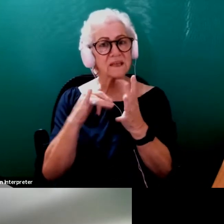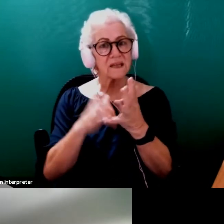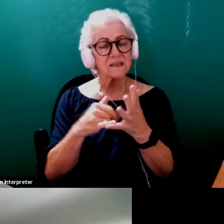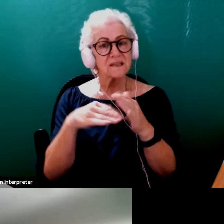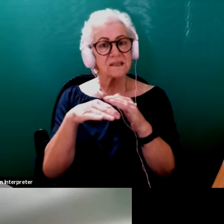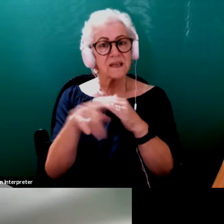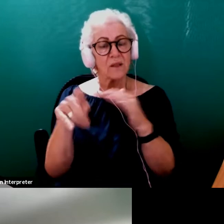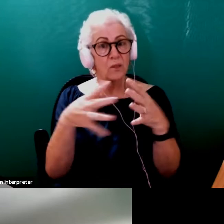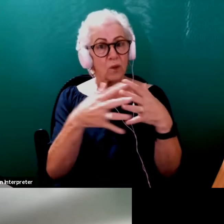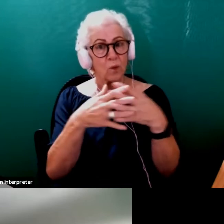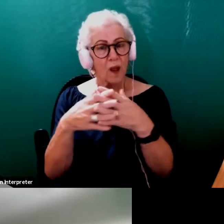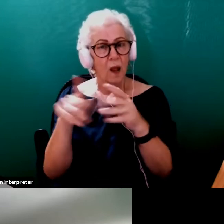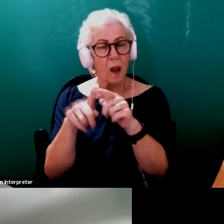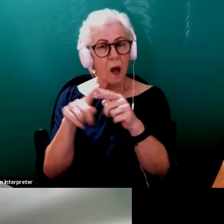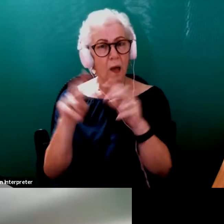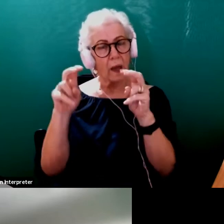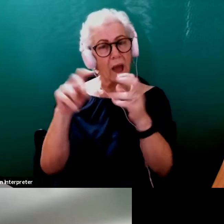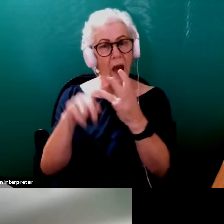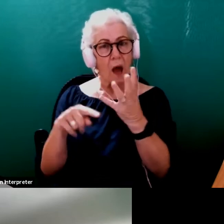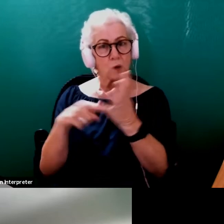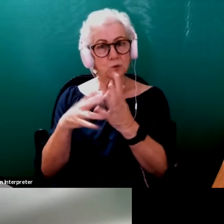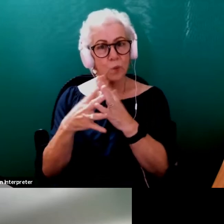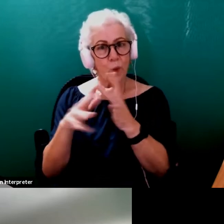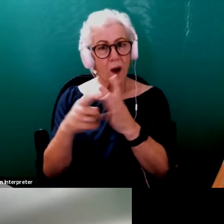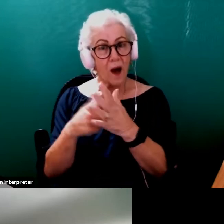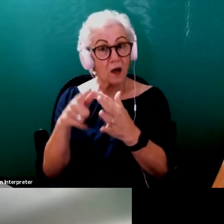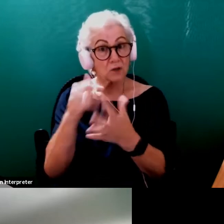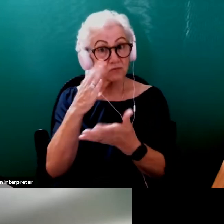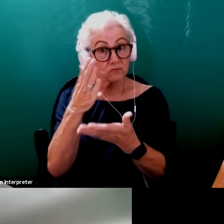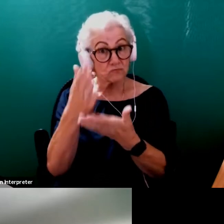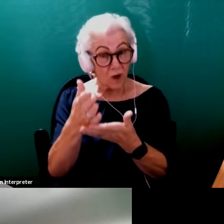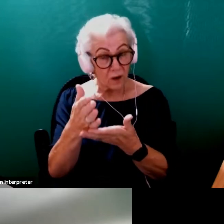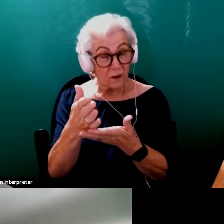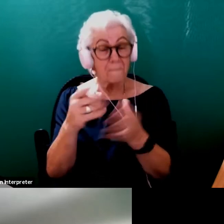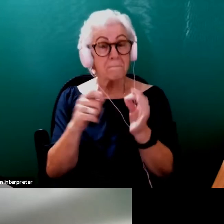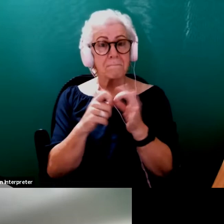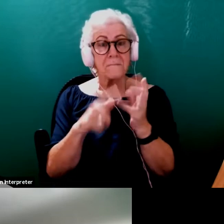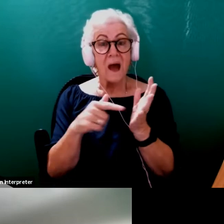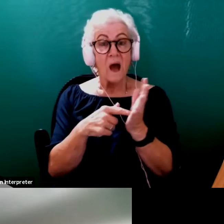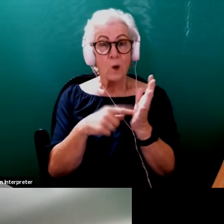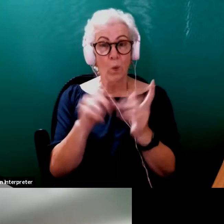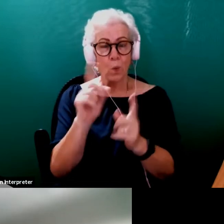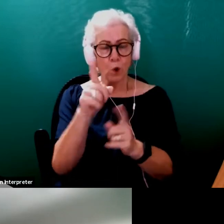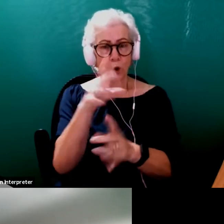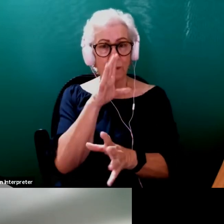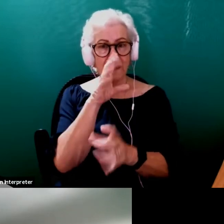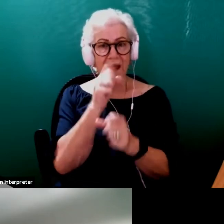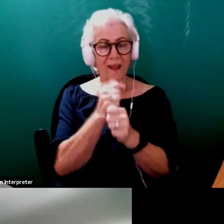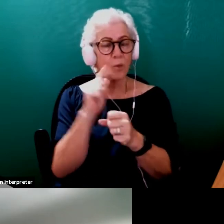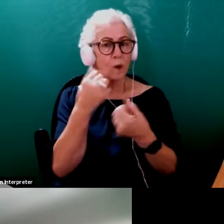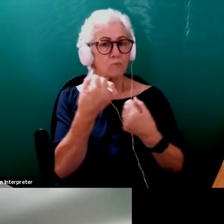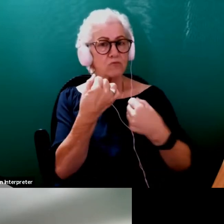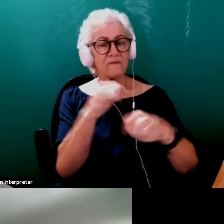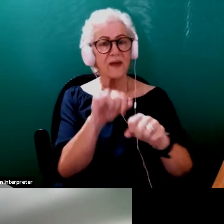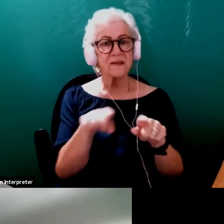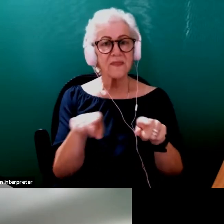outlier, and that may well indeed be true. But what do you believe prevents the